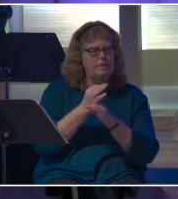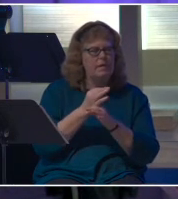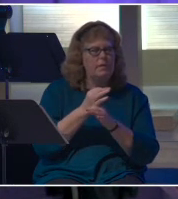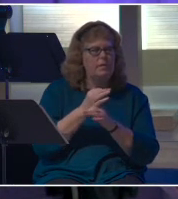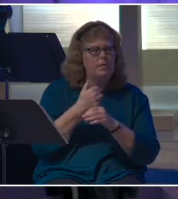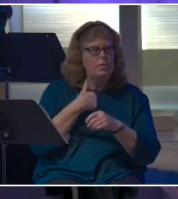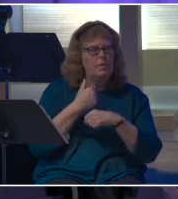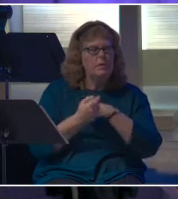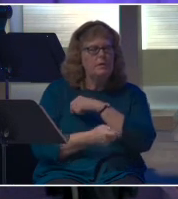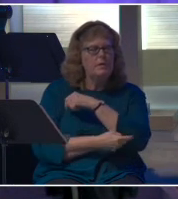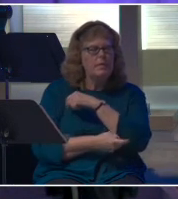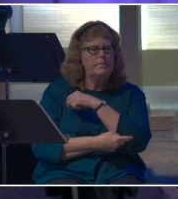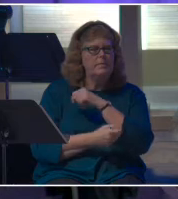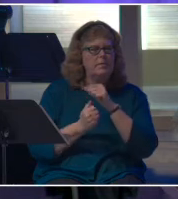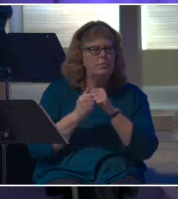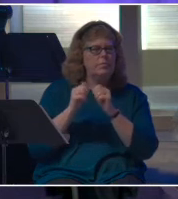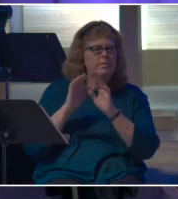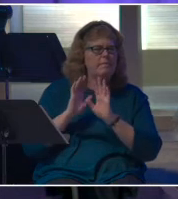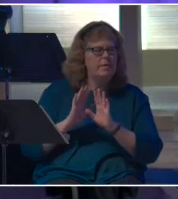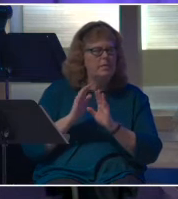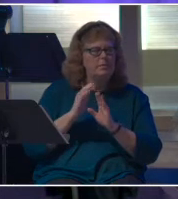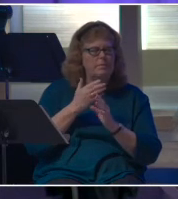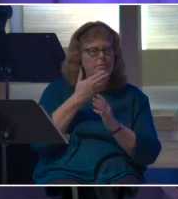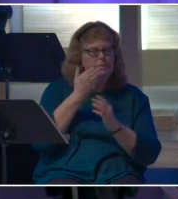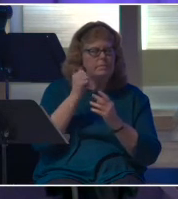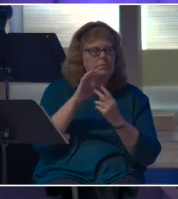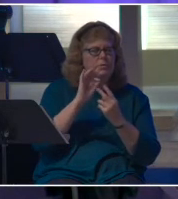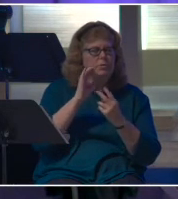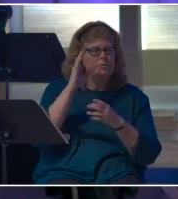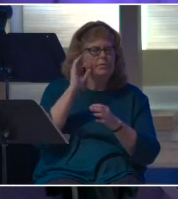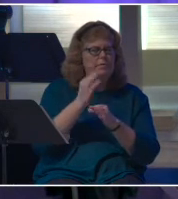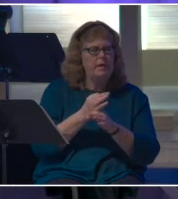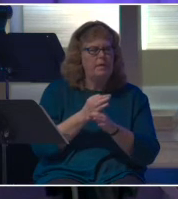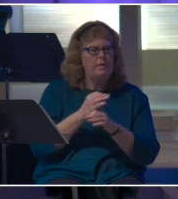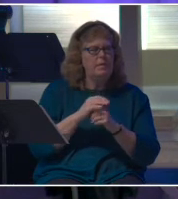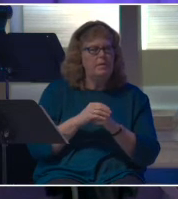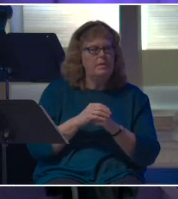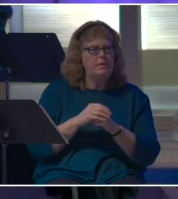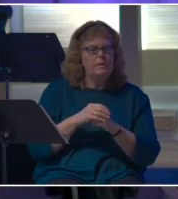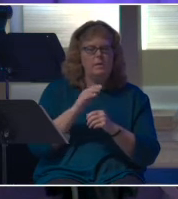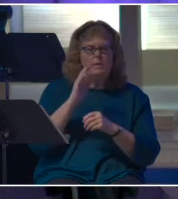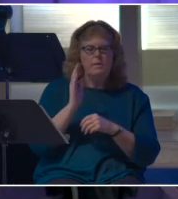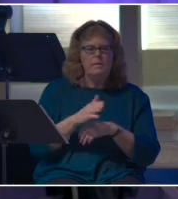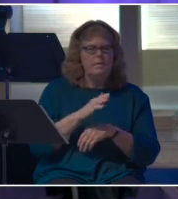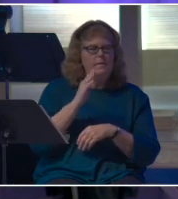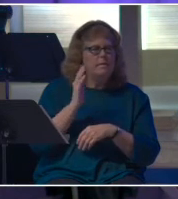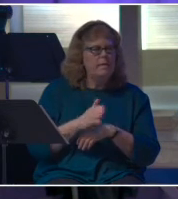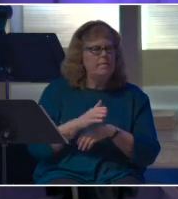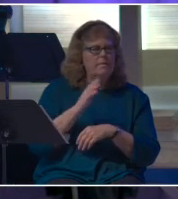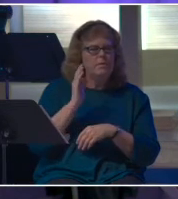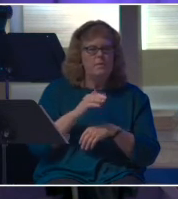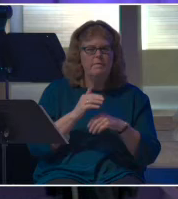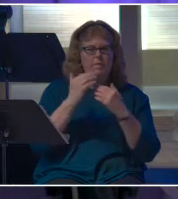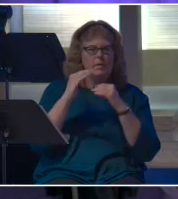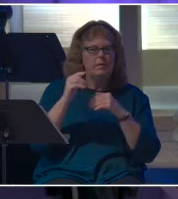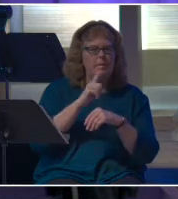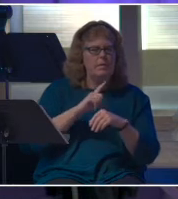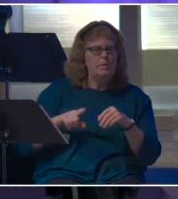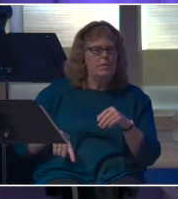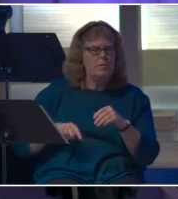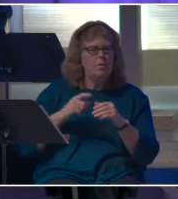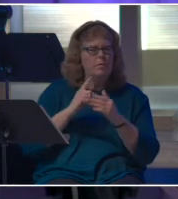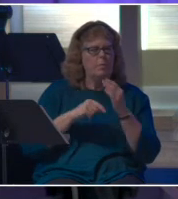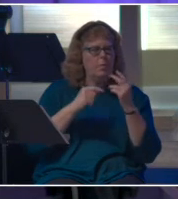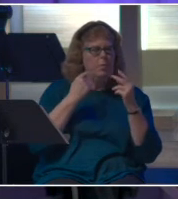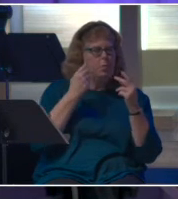are tempted with fear to choose faith, to never ever limit the Lord based upon what